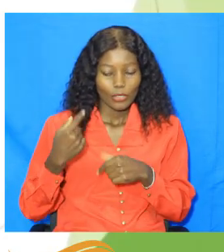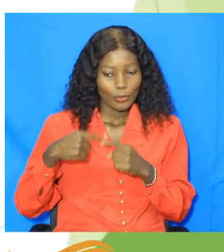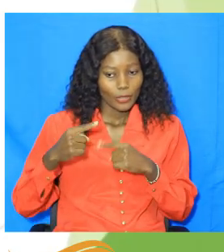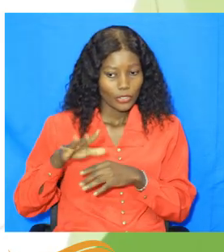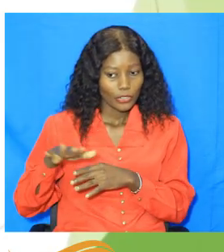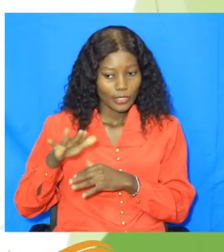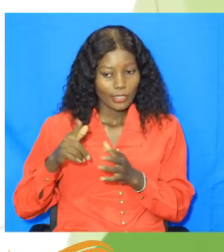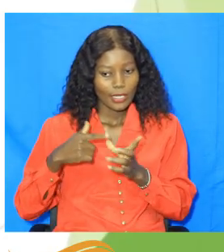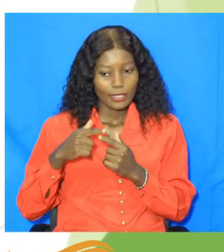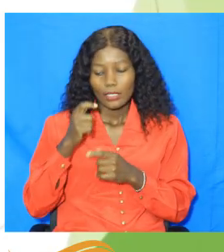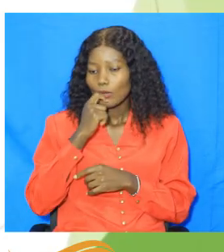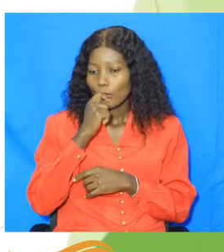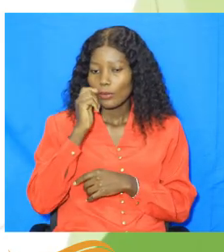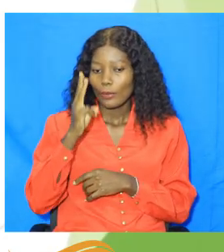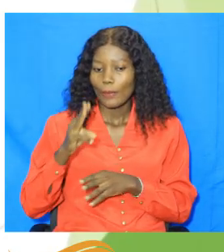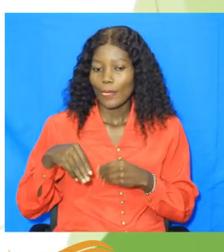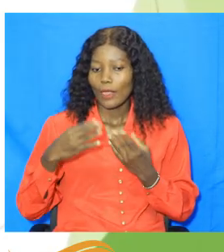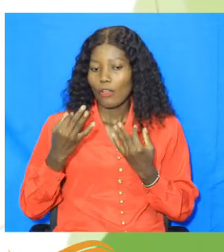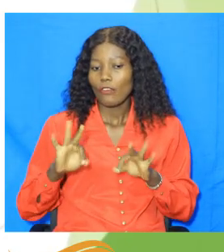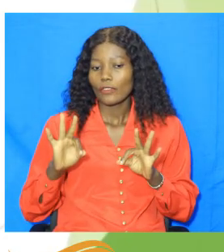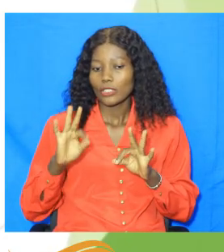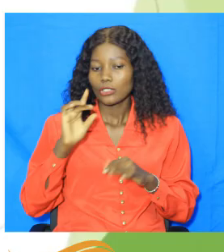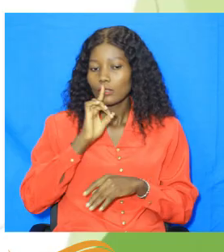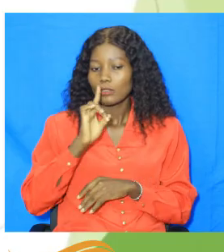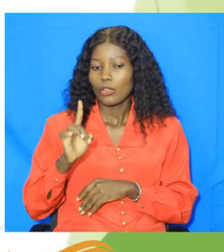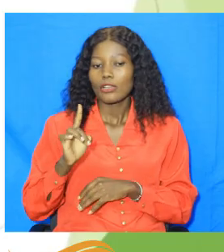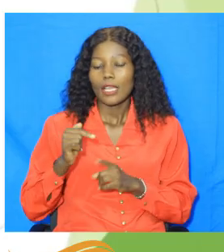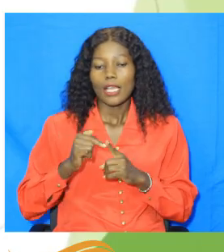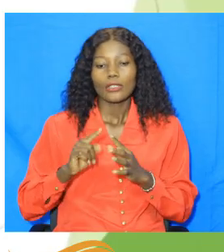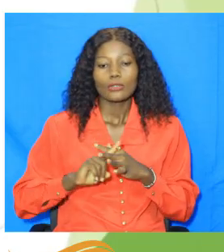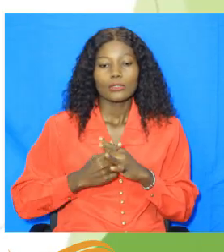give an official command for them to start